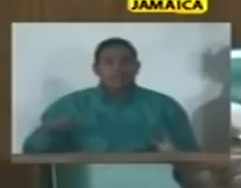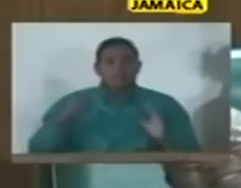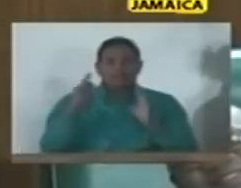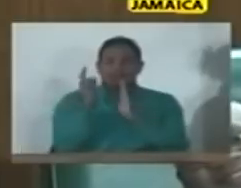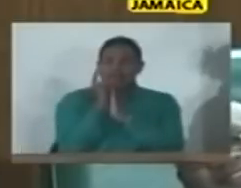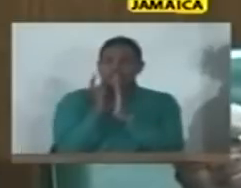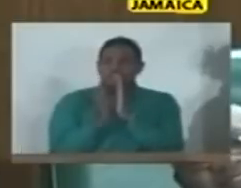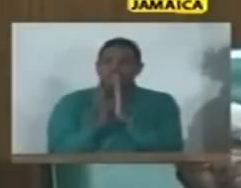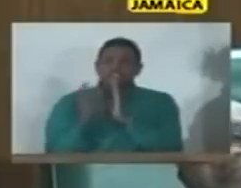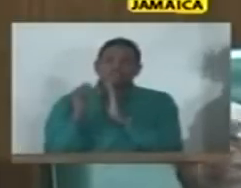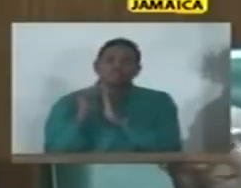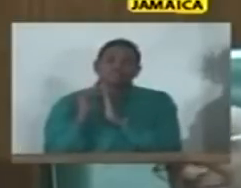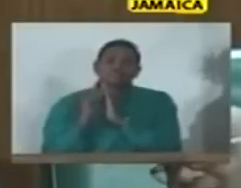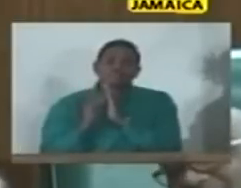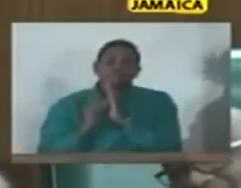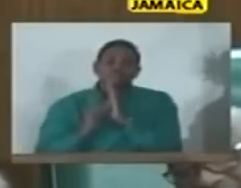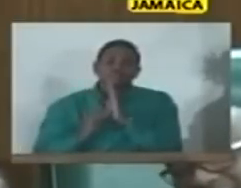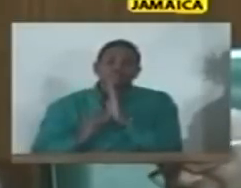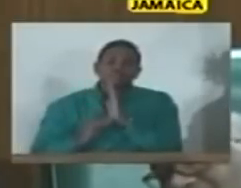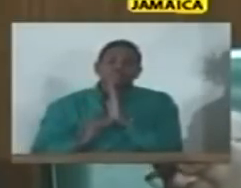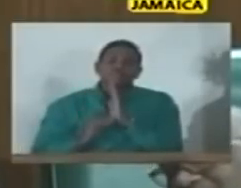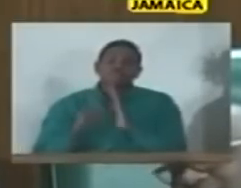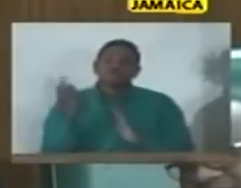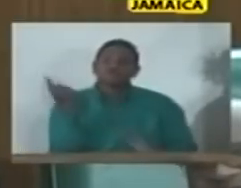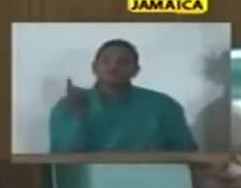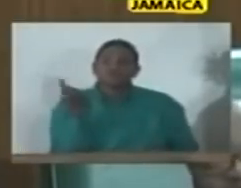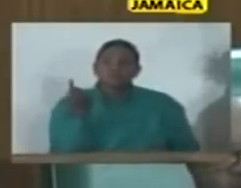legislating something that is